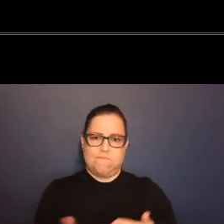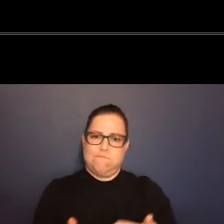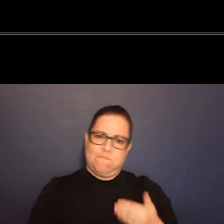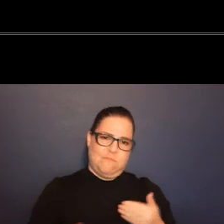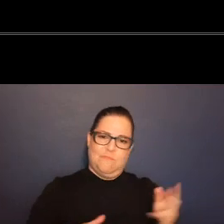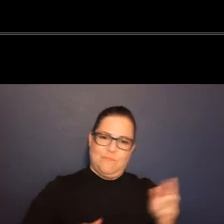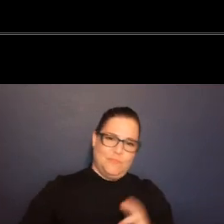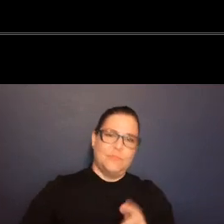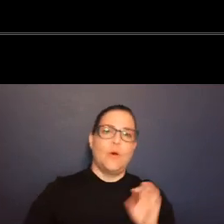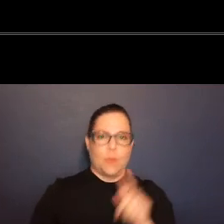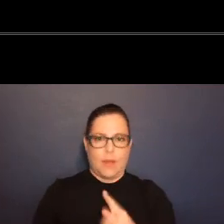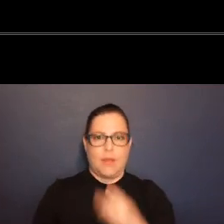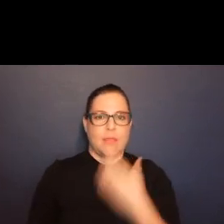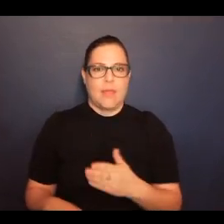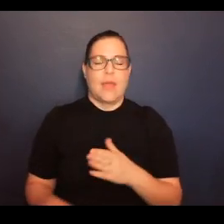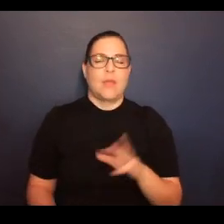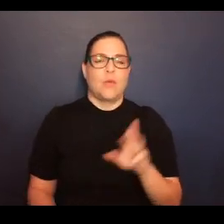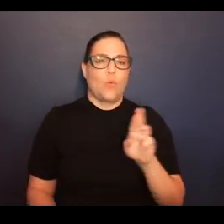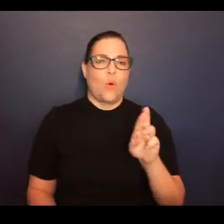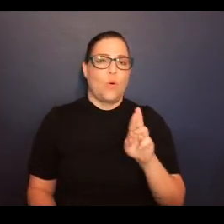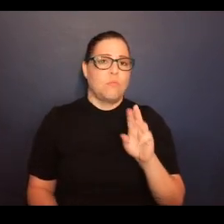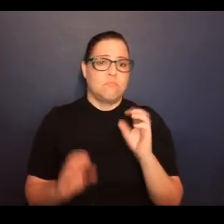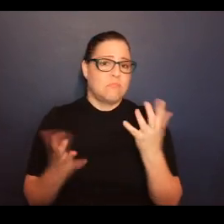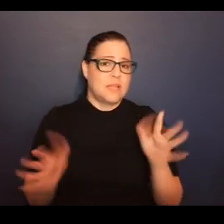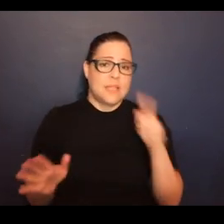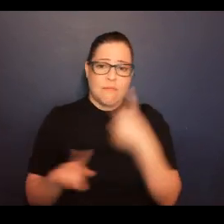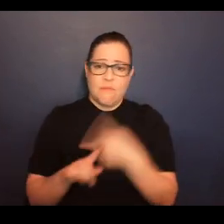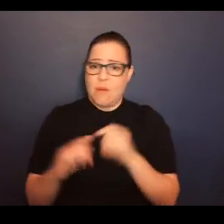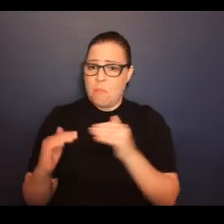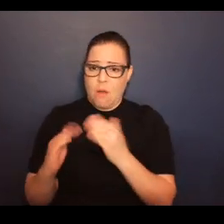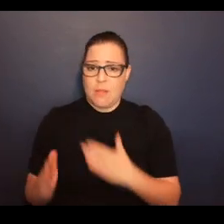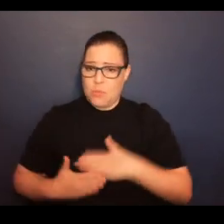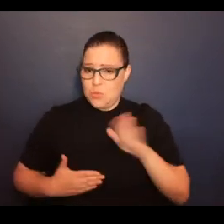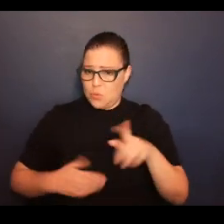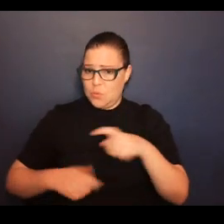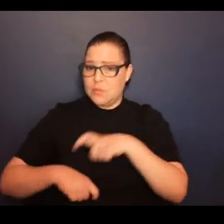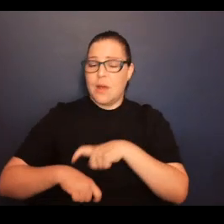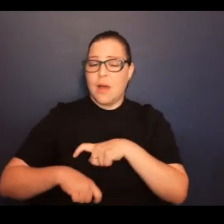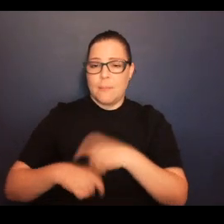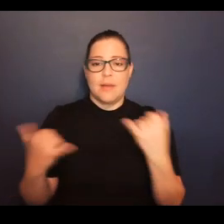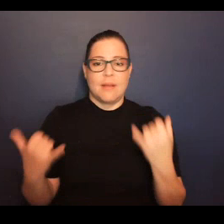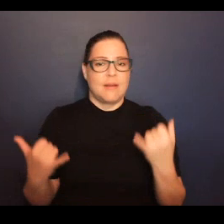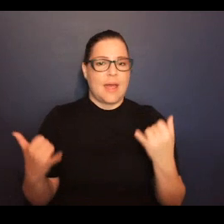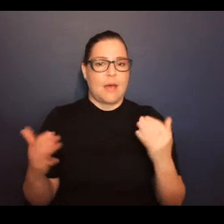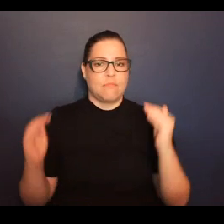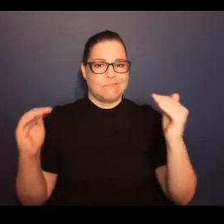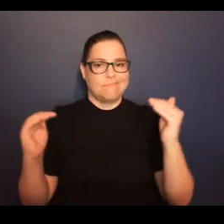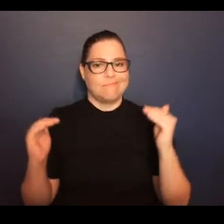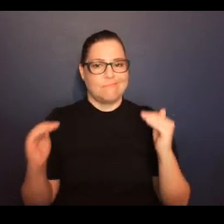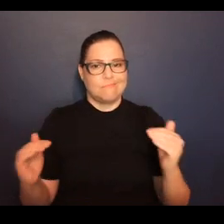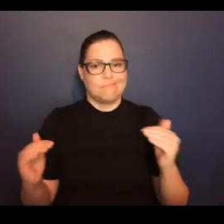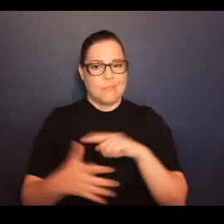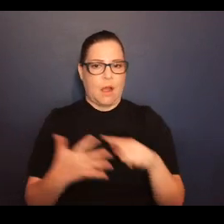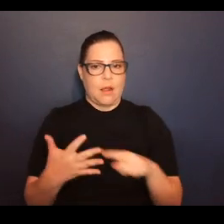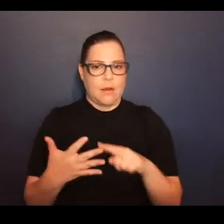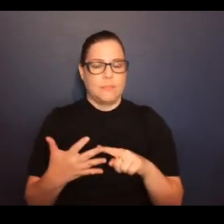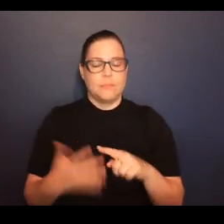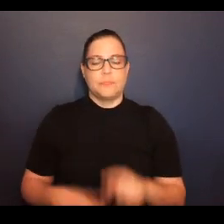Okay. Thank you, Mr. Rojo. If there's nothing else from my colleagues, we appreciate your time. And now we're going to move on to the next agenda item.